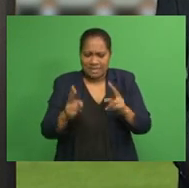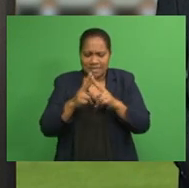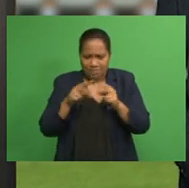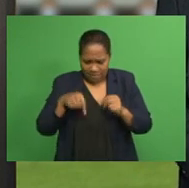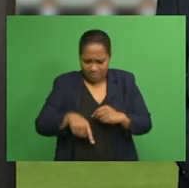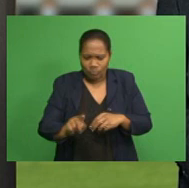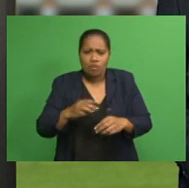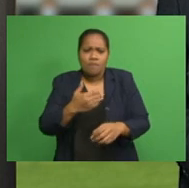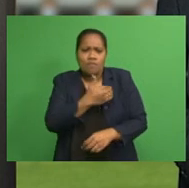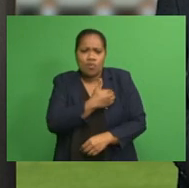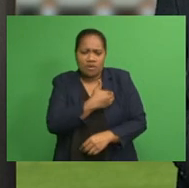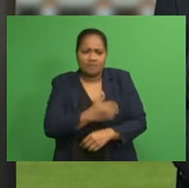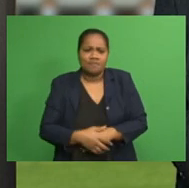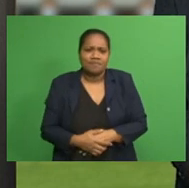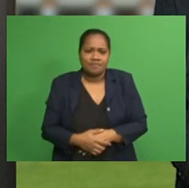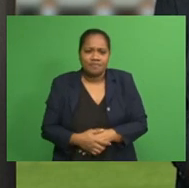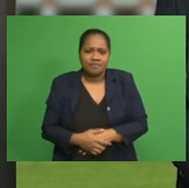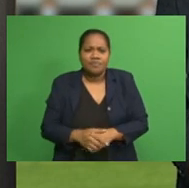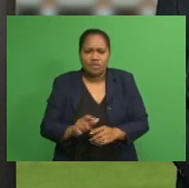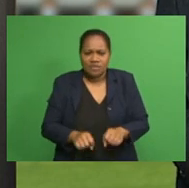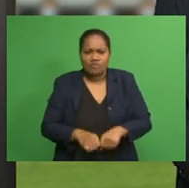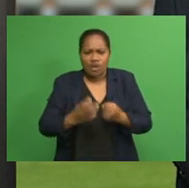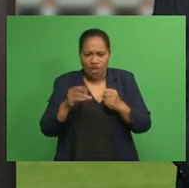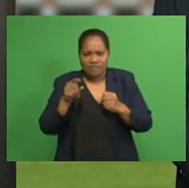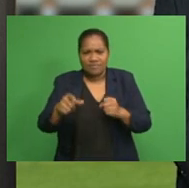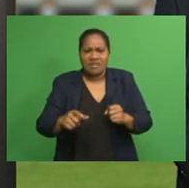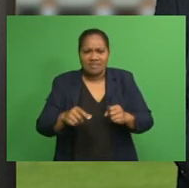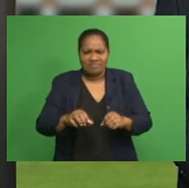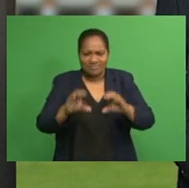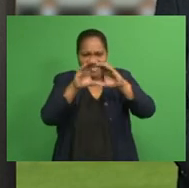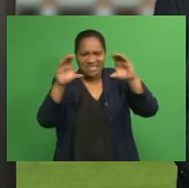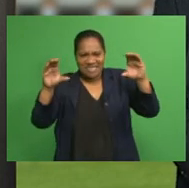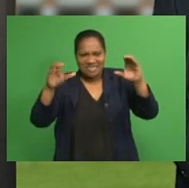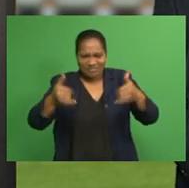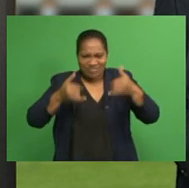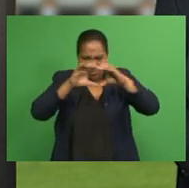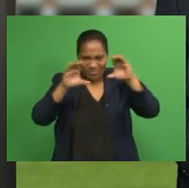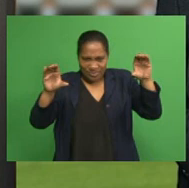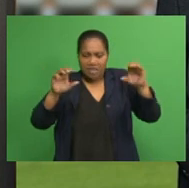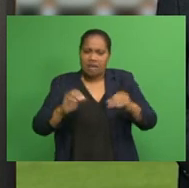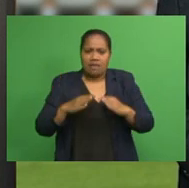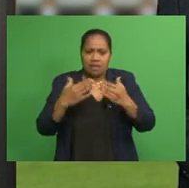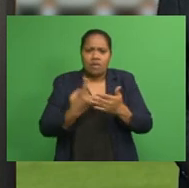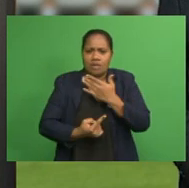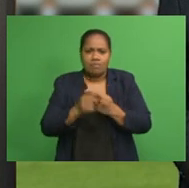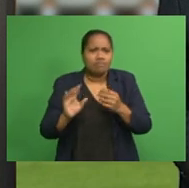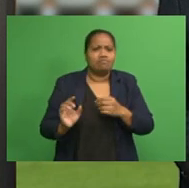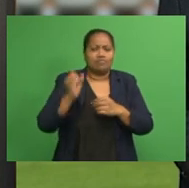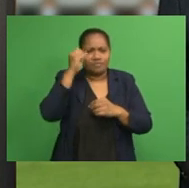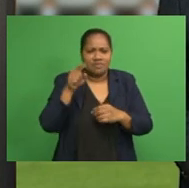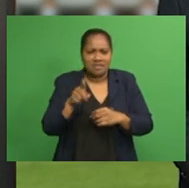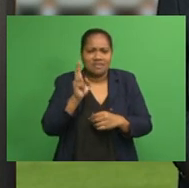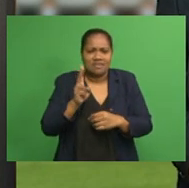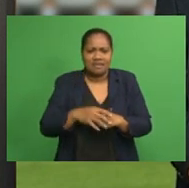against Lazio put Juventus on the brink of the Serie A title. Juventus were 8 points clear of Inter Milan and need 4 points to clinch